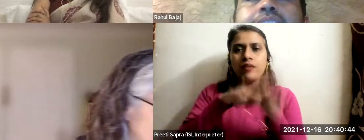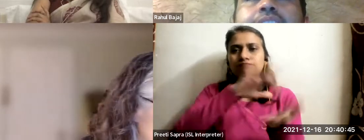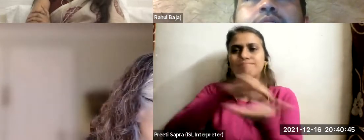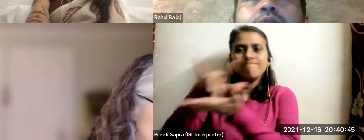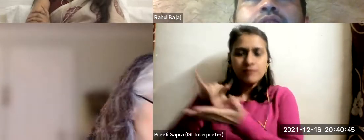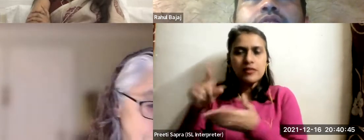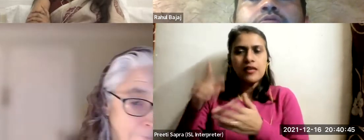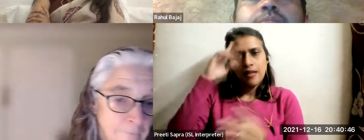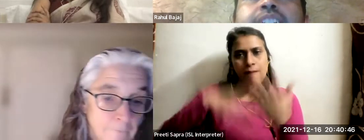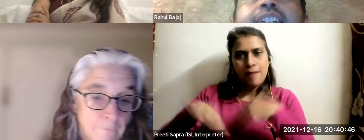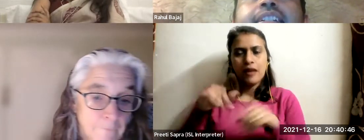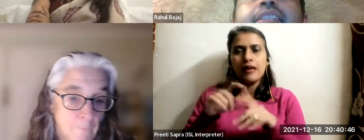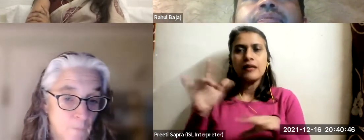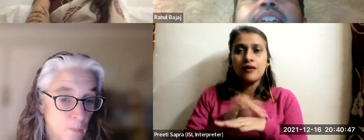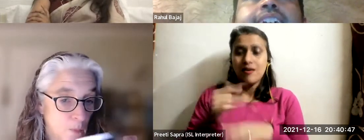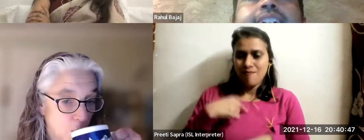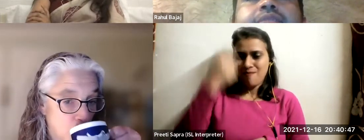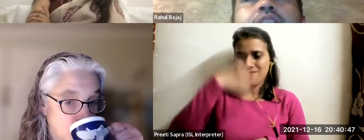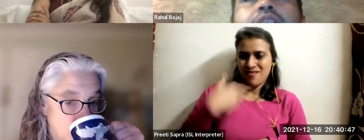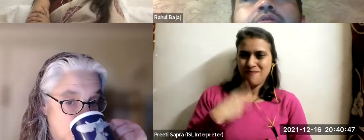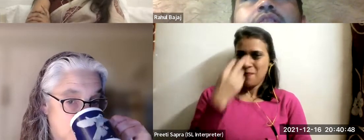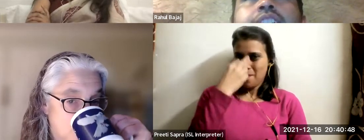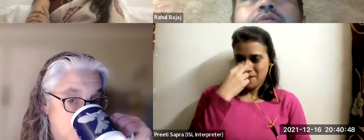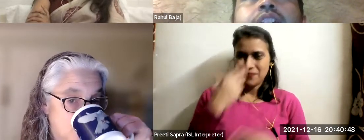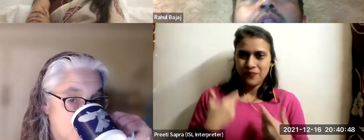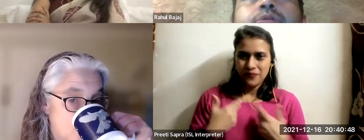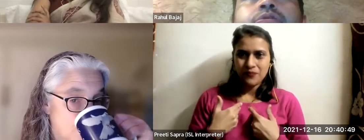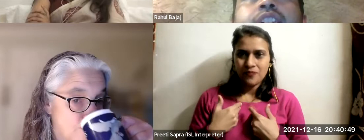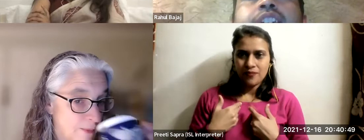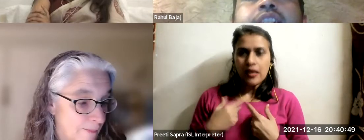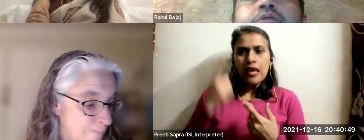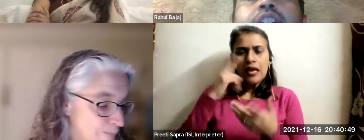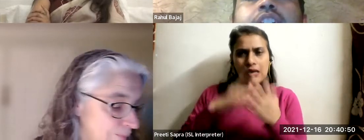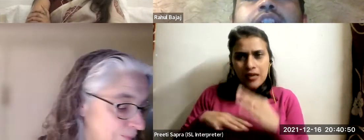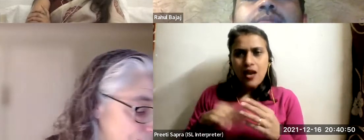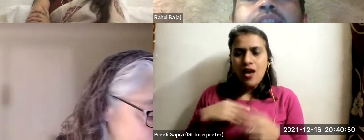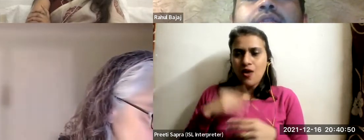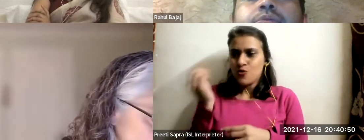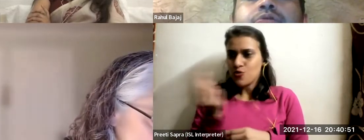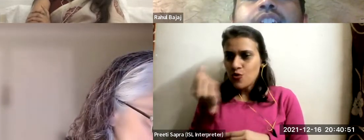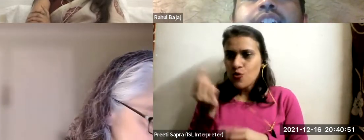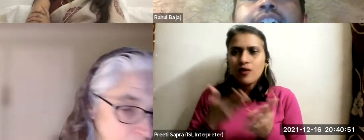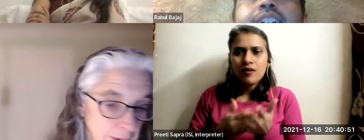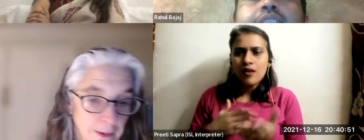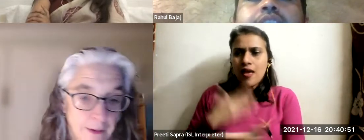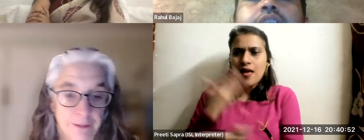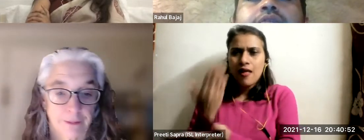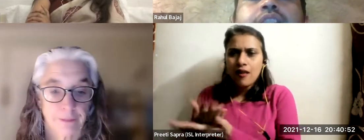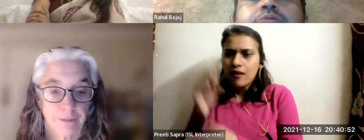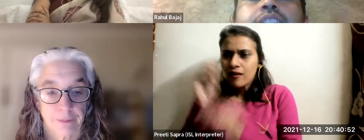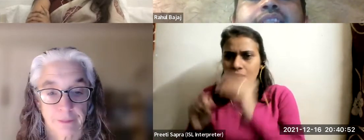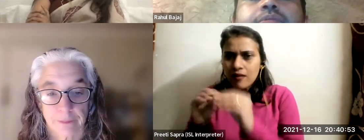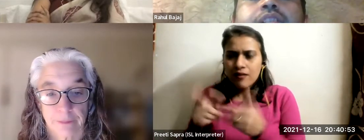had me as a person who's blind, he wanted to really use the opportunity, use the clerkship as an opportunity